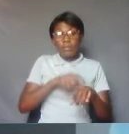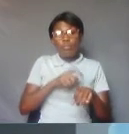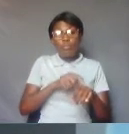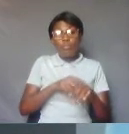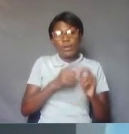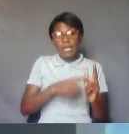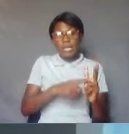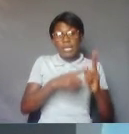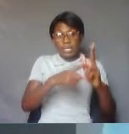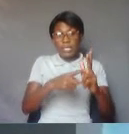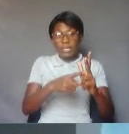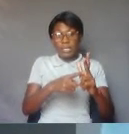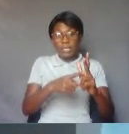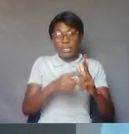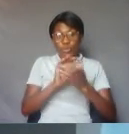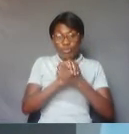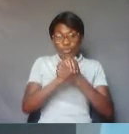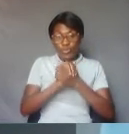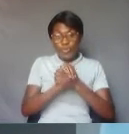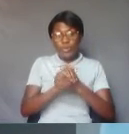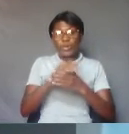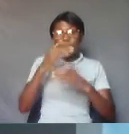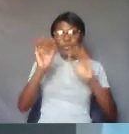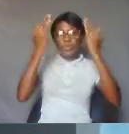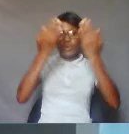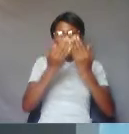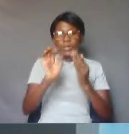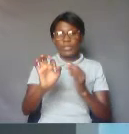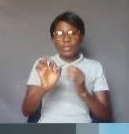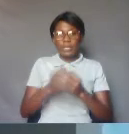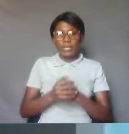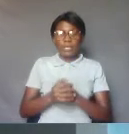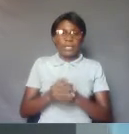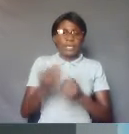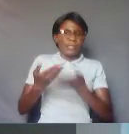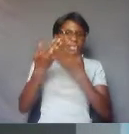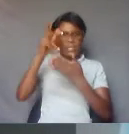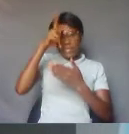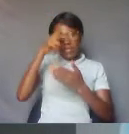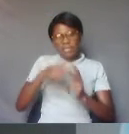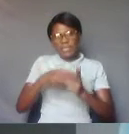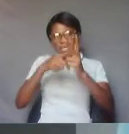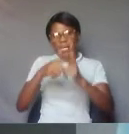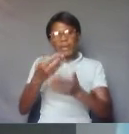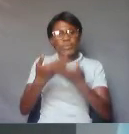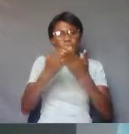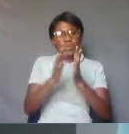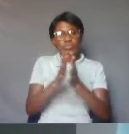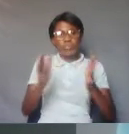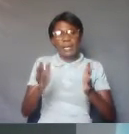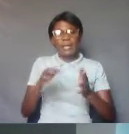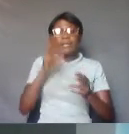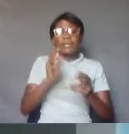partner in my world, one who shares my condition. He also talks about a